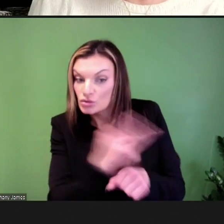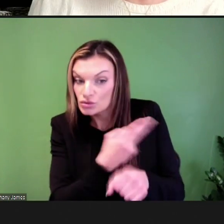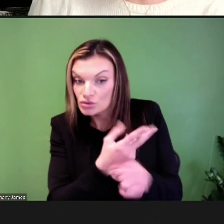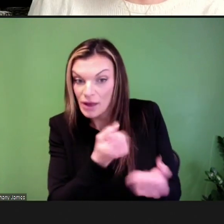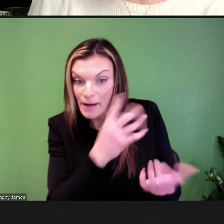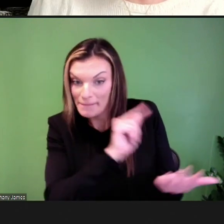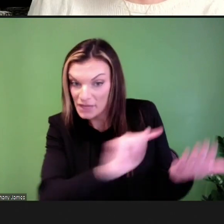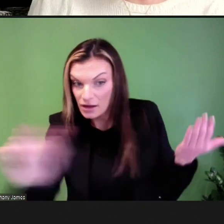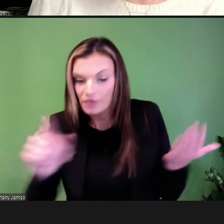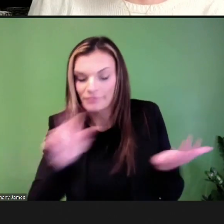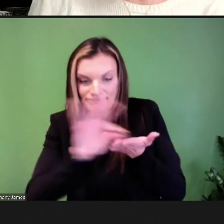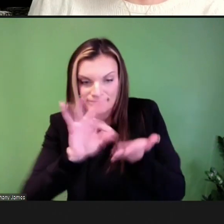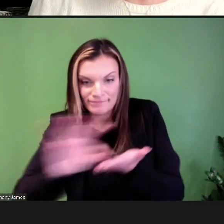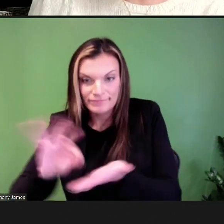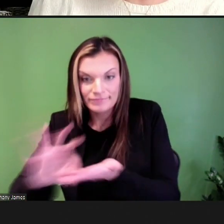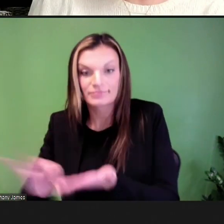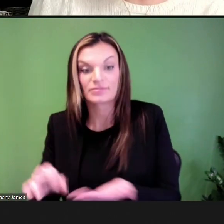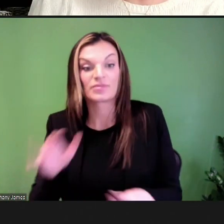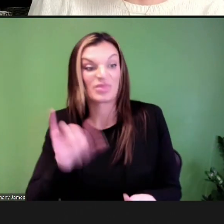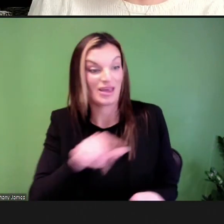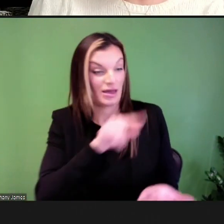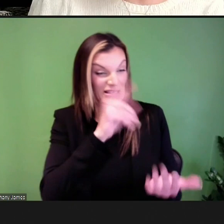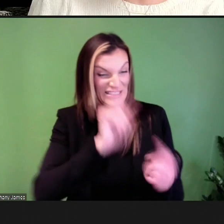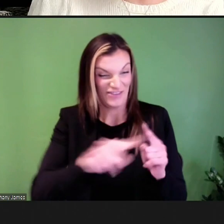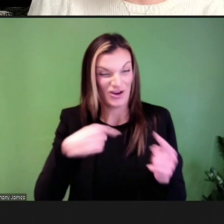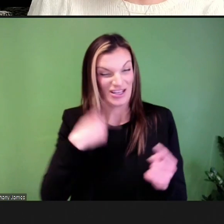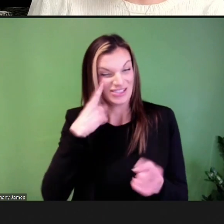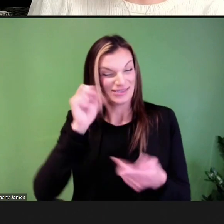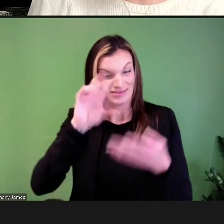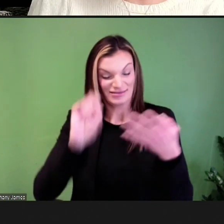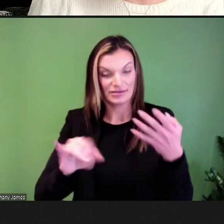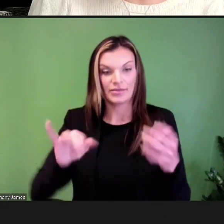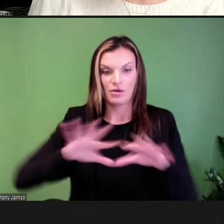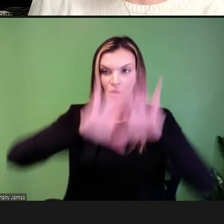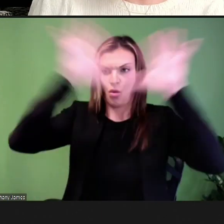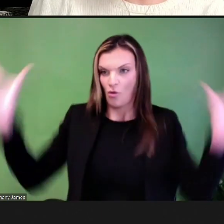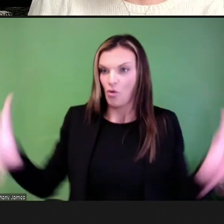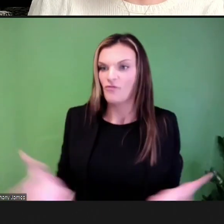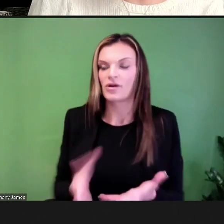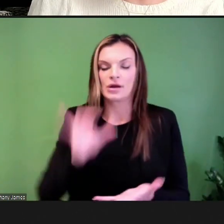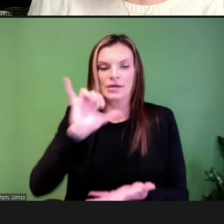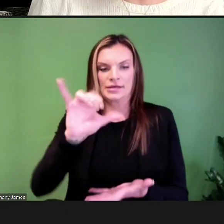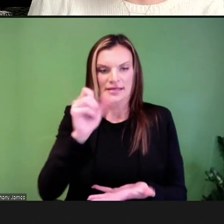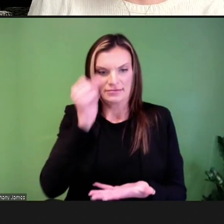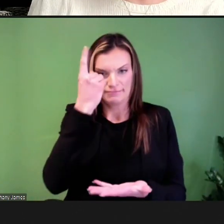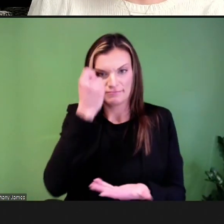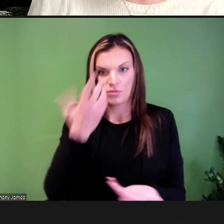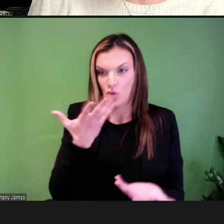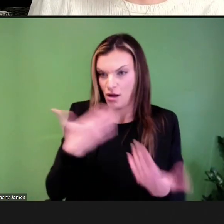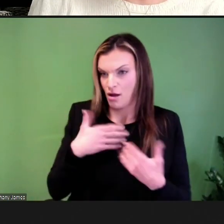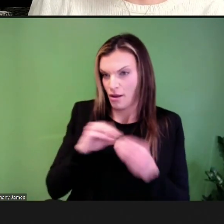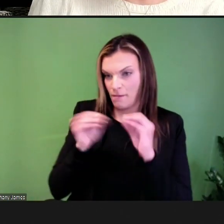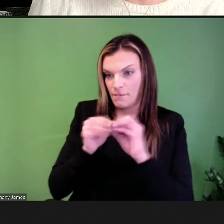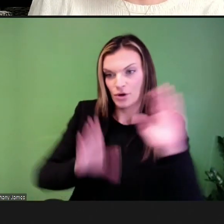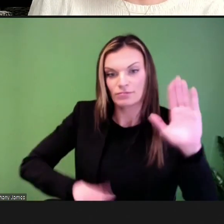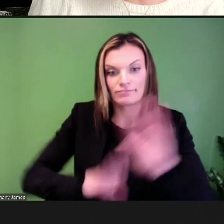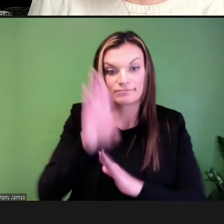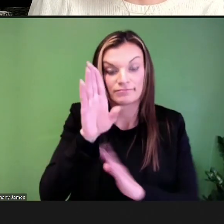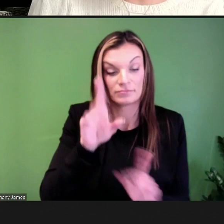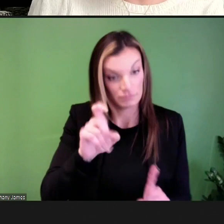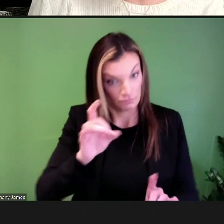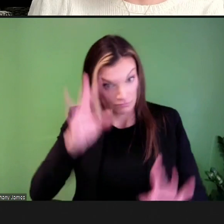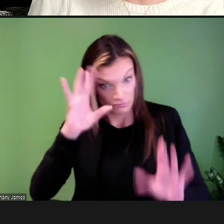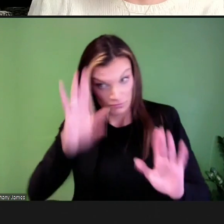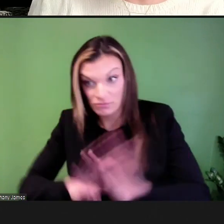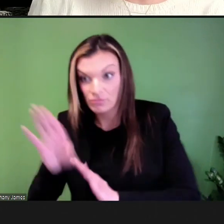at all of these metrics together gives us an idea, not just of our case surge, but also the surge in severity and the burden